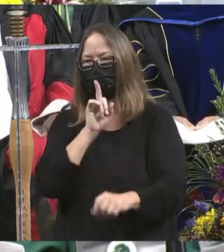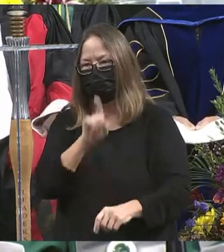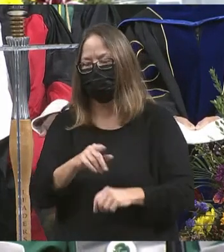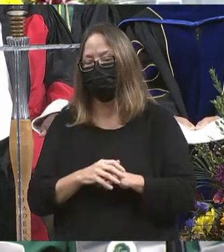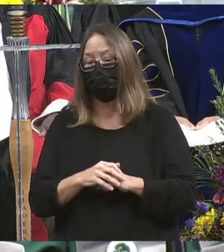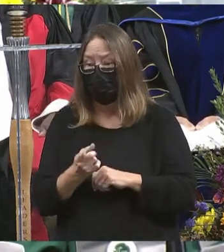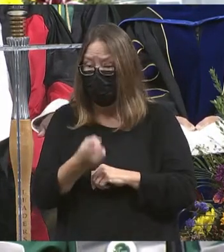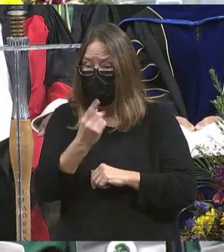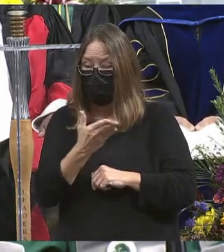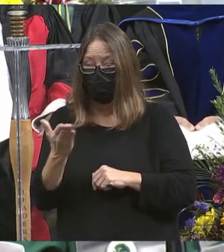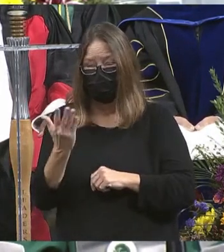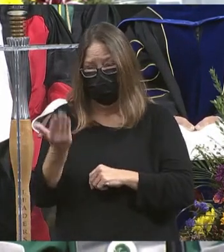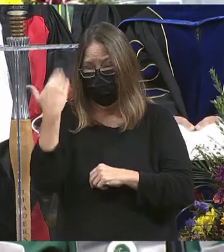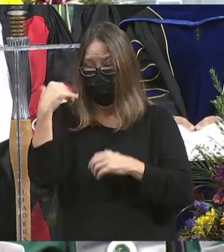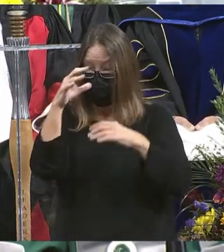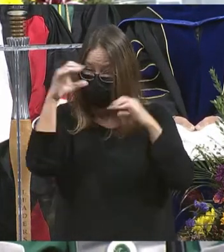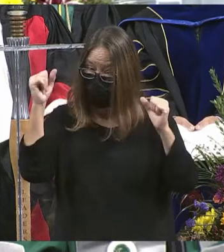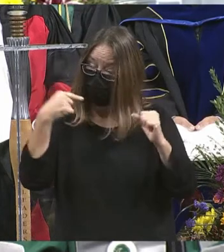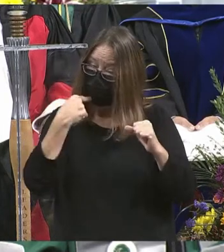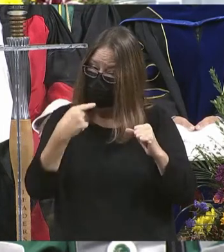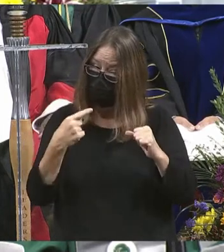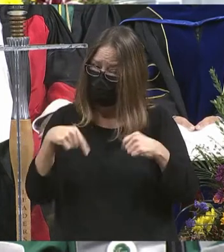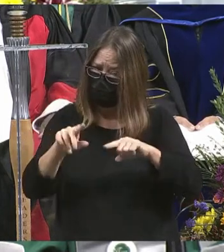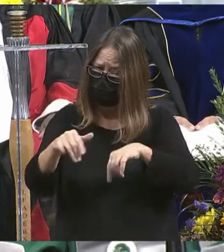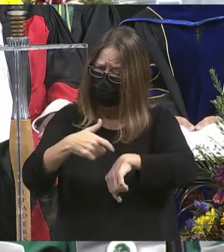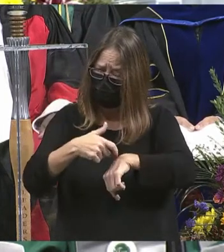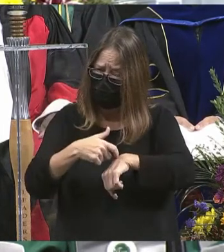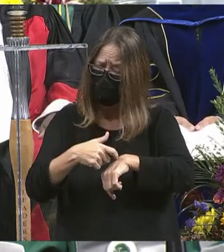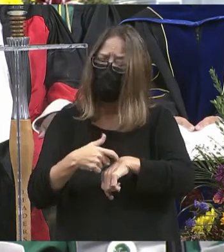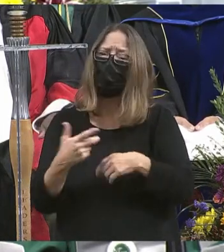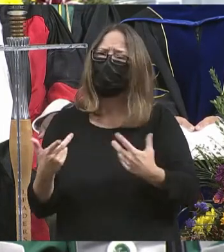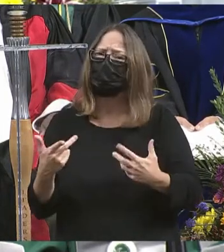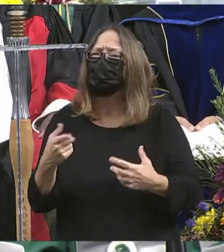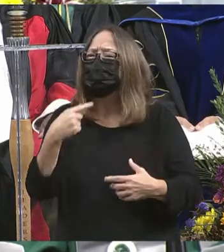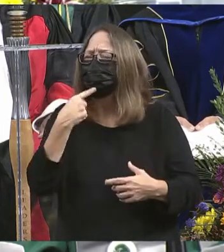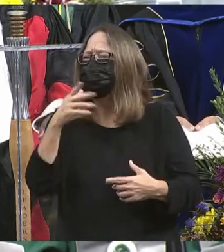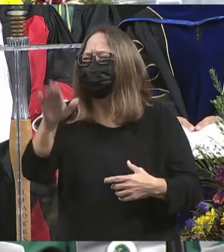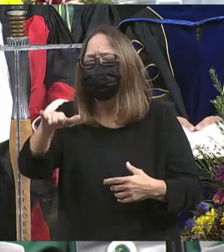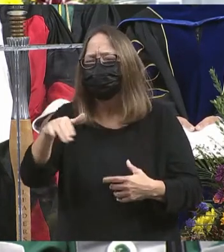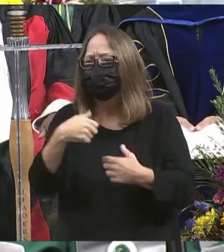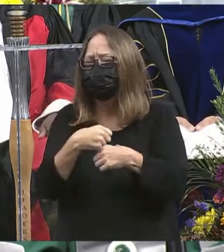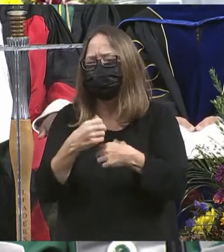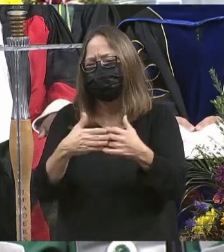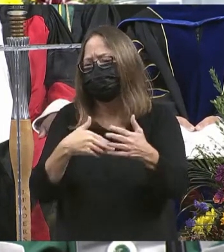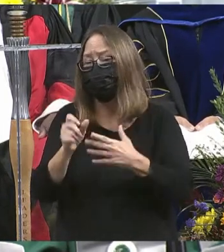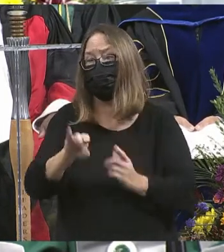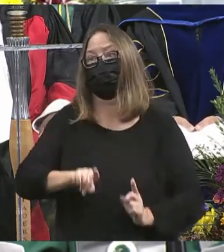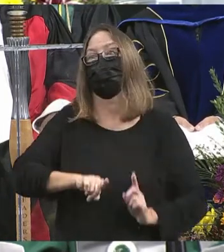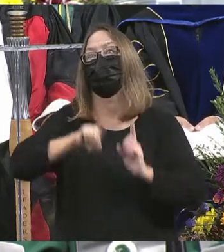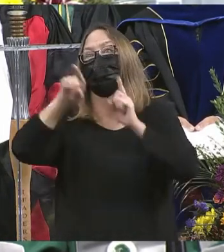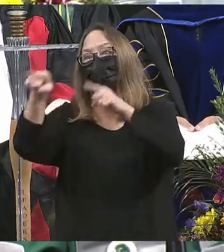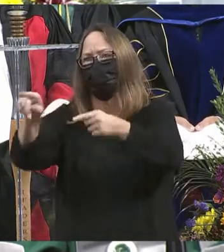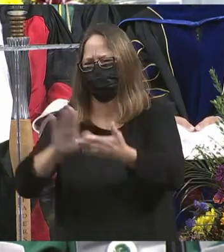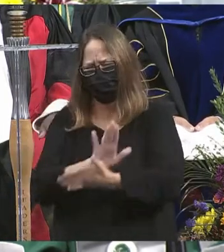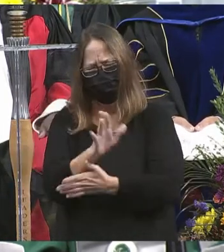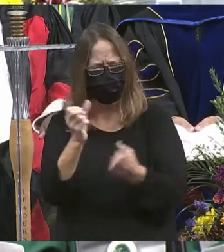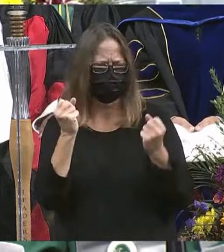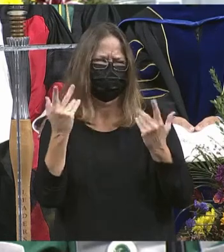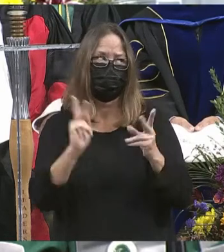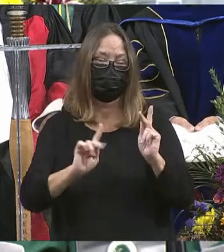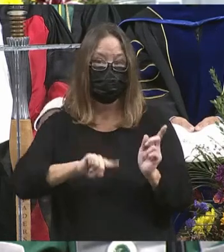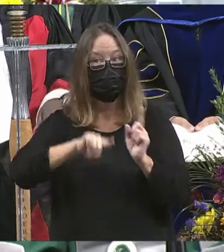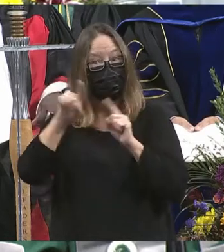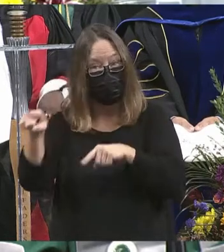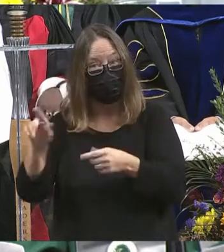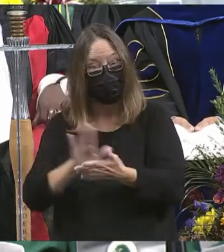the GGC's past president said during that time, he said, it doesn't make a difference if you go to college. A lot of people go to